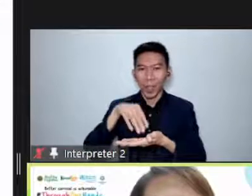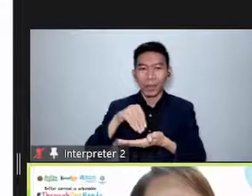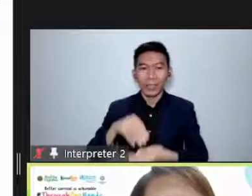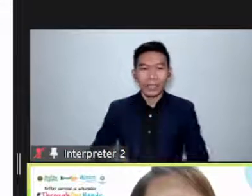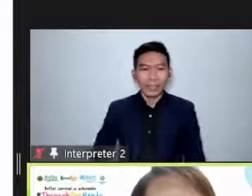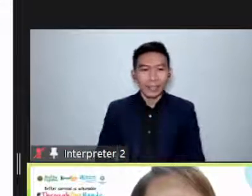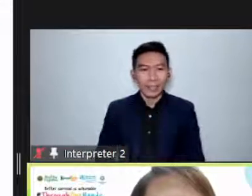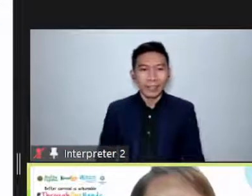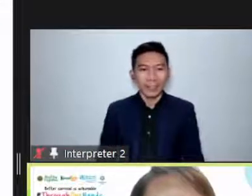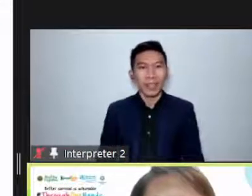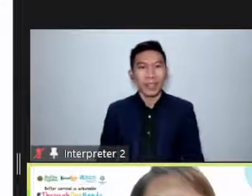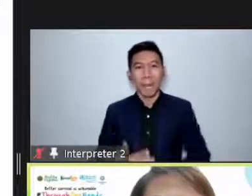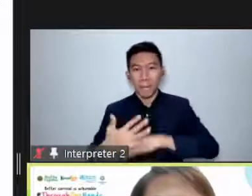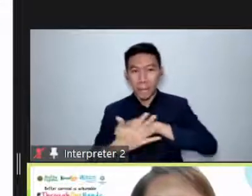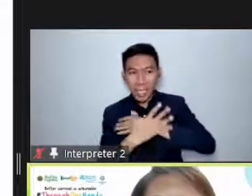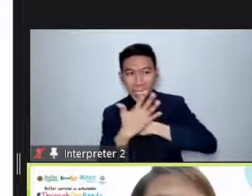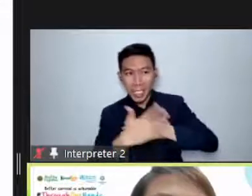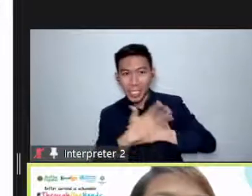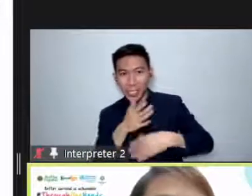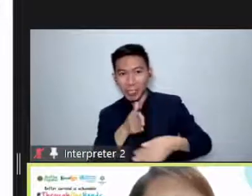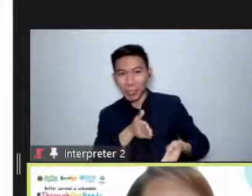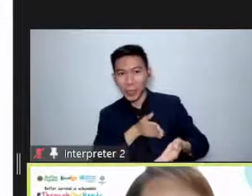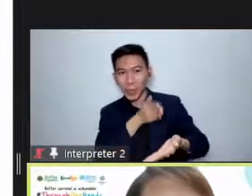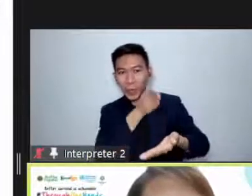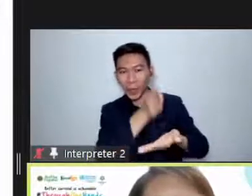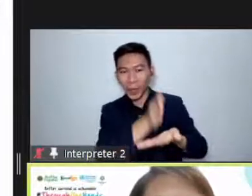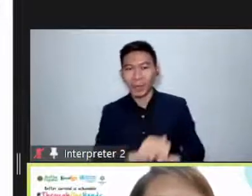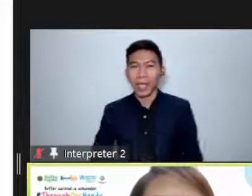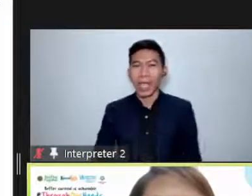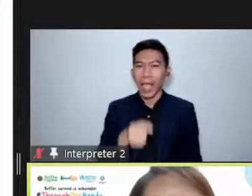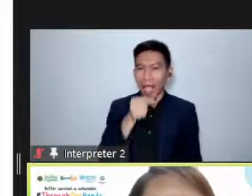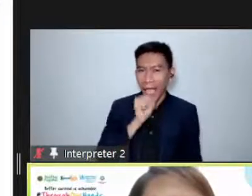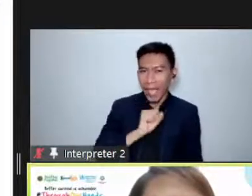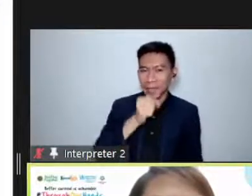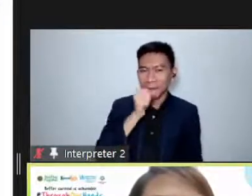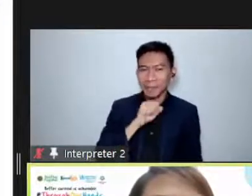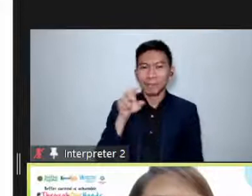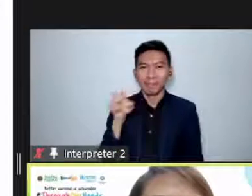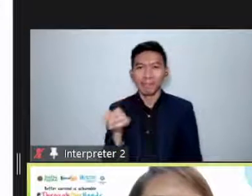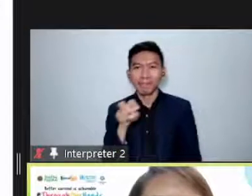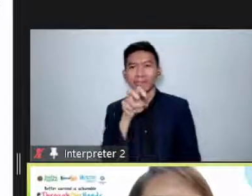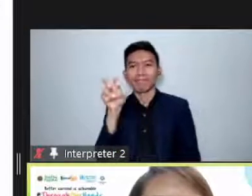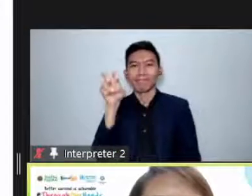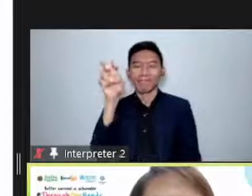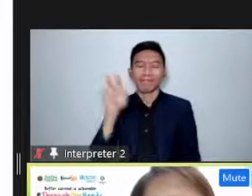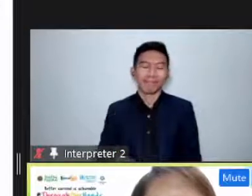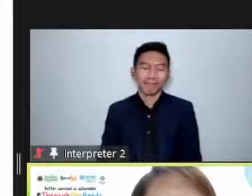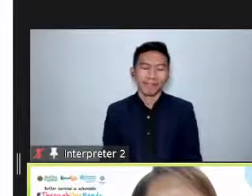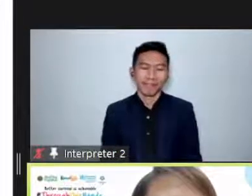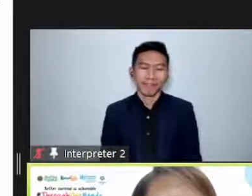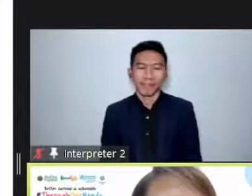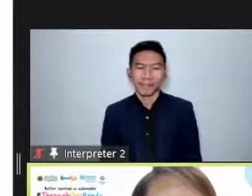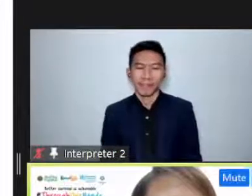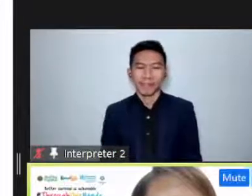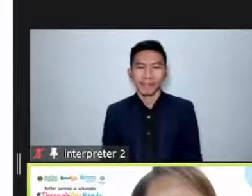So we have a lot of answers. Eating ice cream. Traveling.